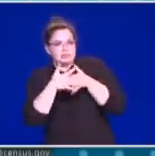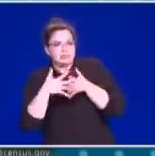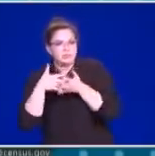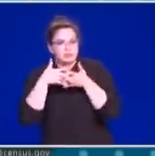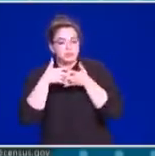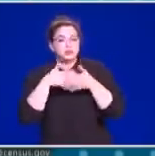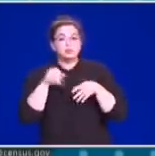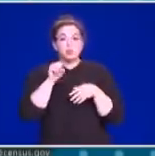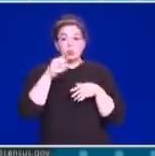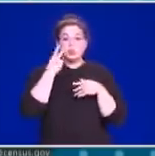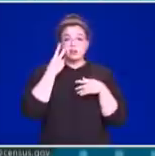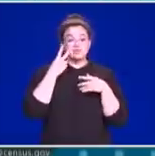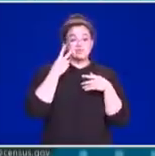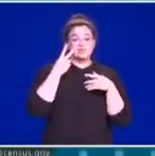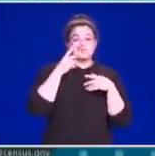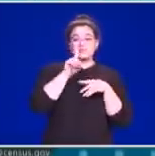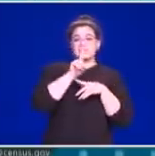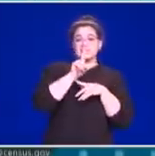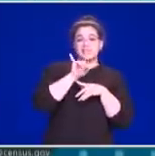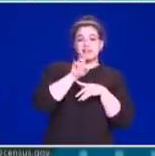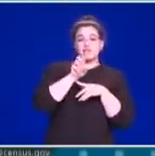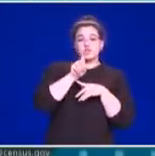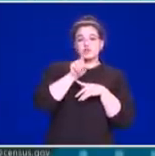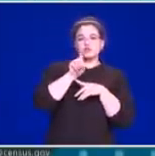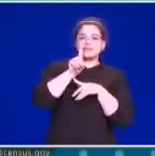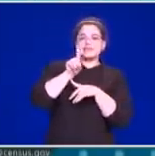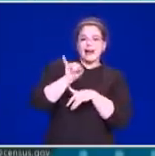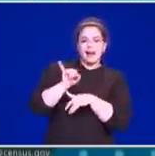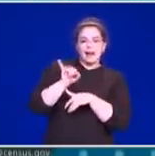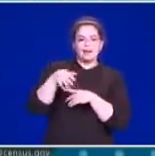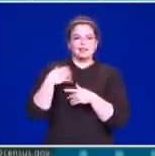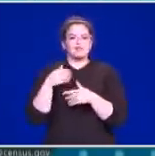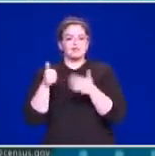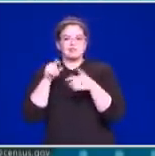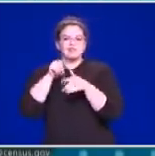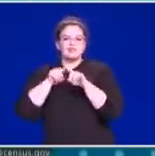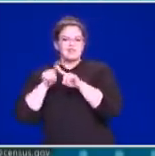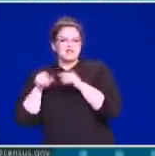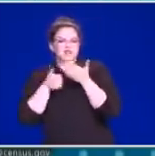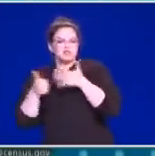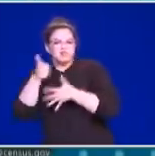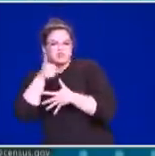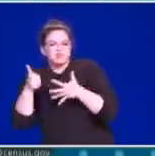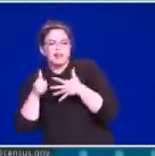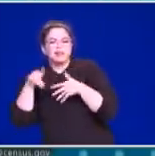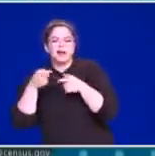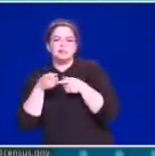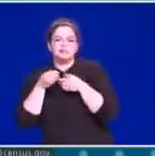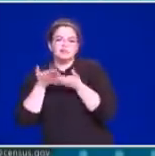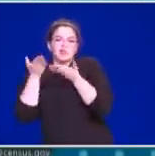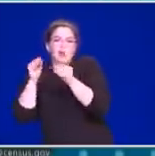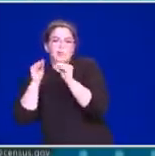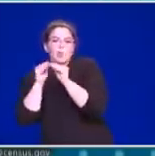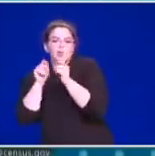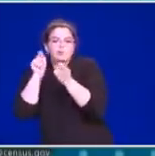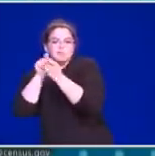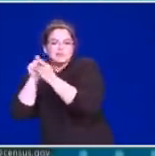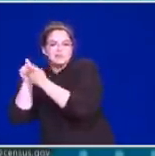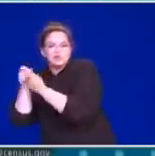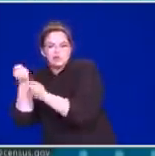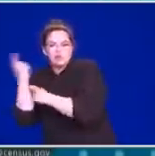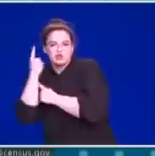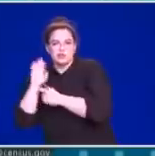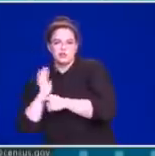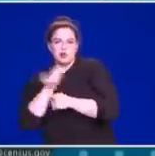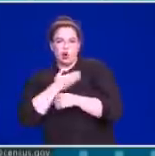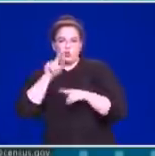a diversity index, prevalence maps, prevalence ranking scores, and those really help to give a more detailed, nuanced understanding of our